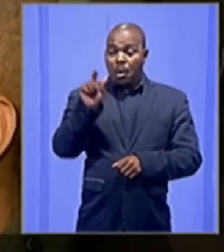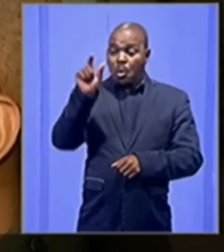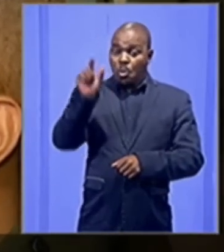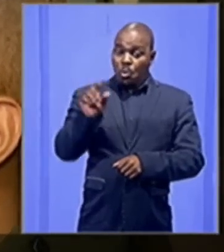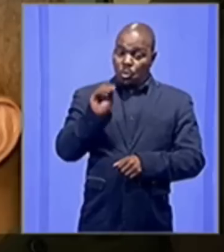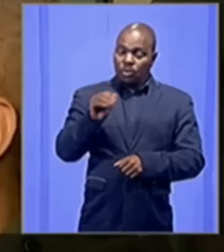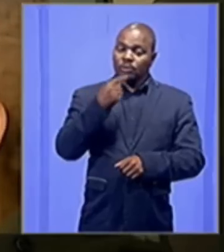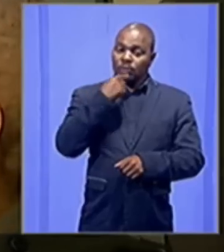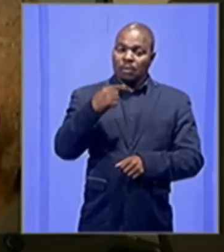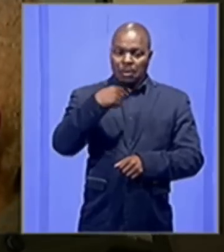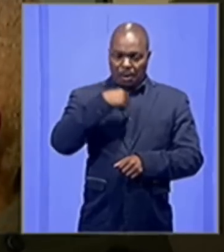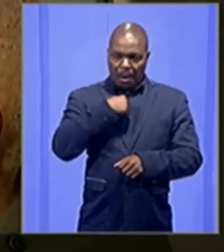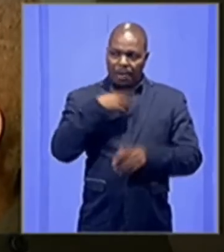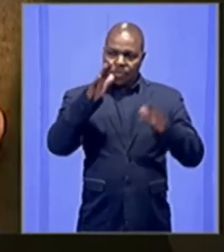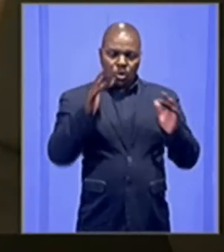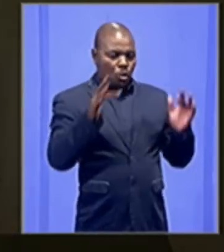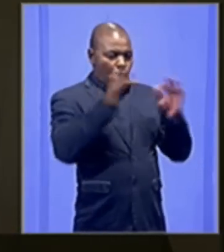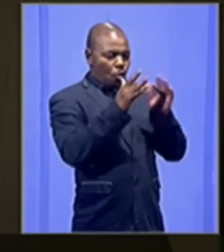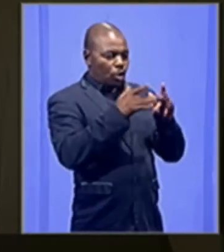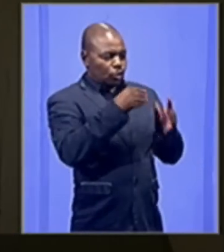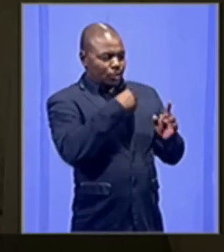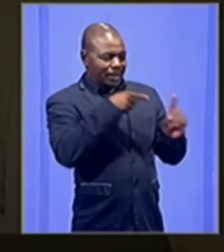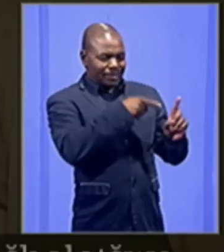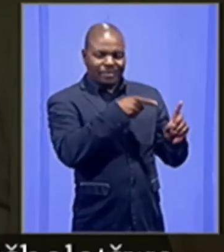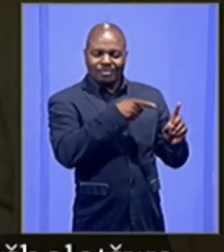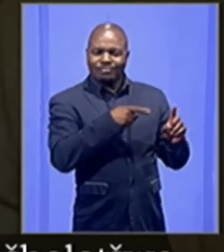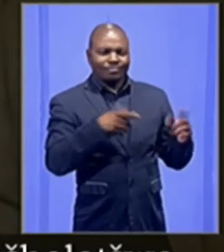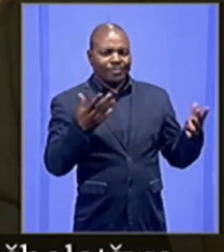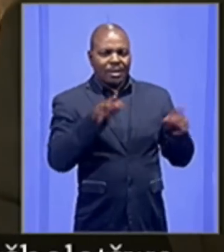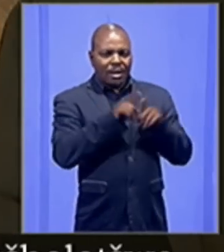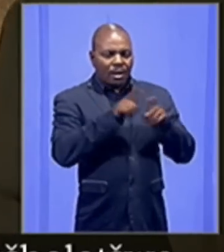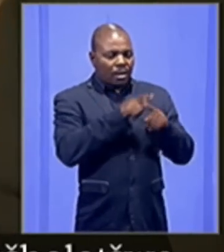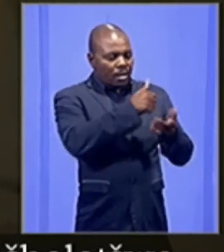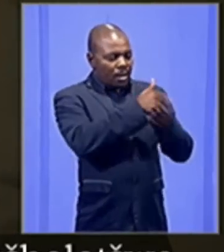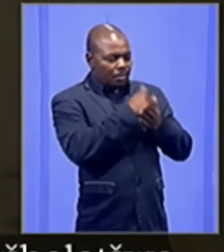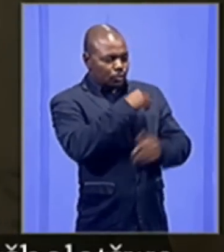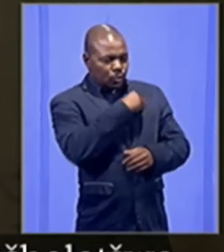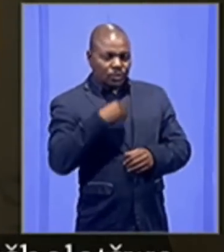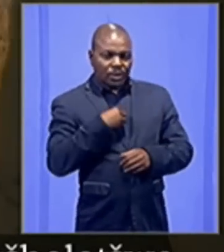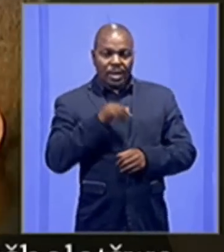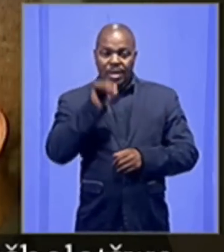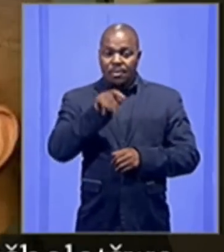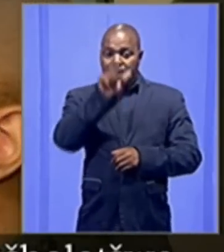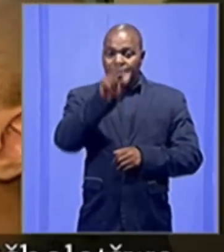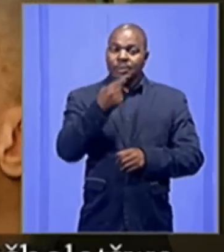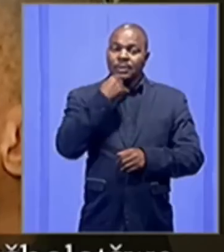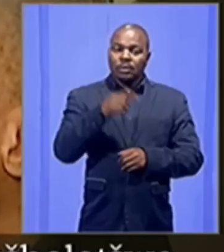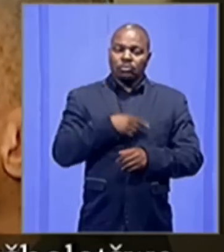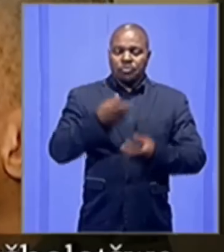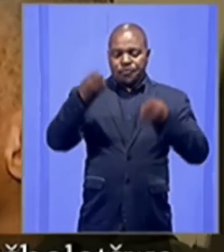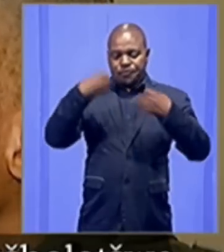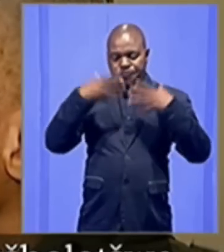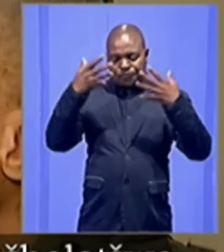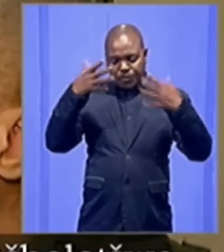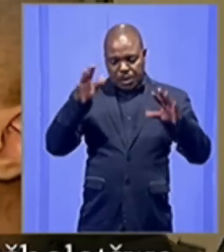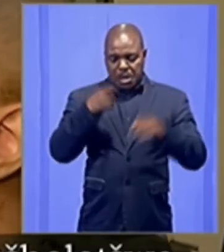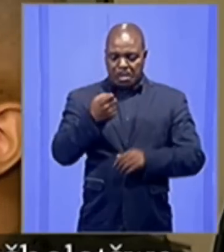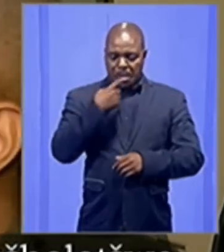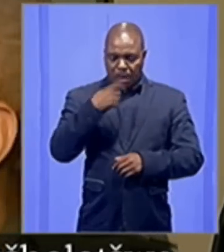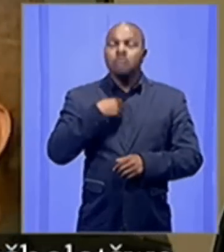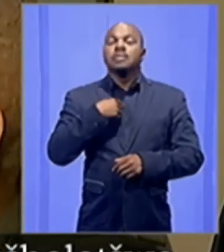would say, I consulted with Matthew. If there's one individual who say Matthew actually prescribed medication for